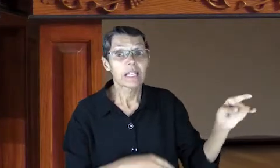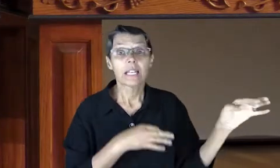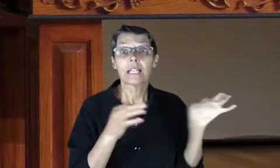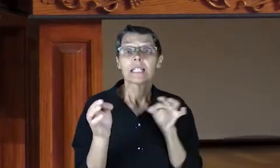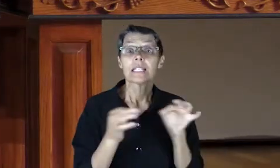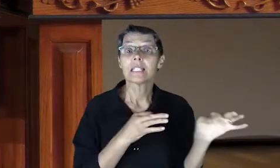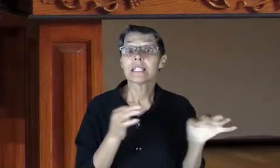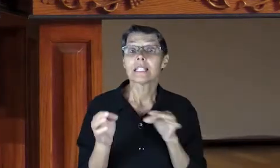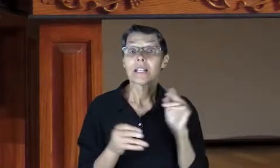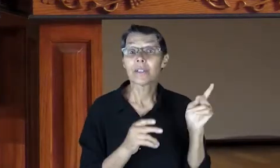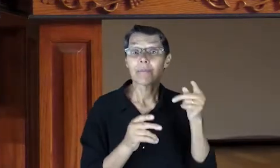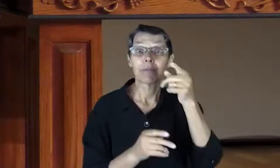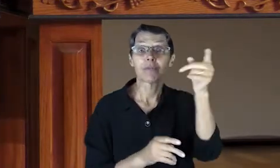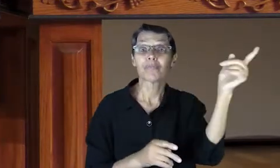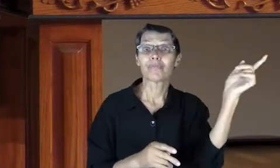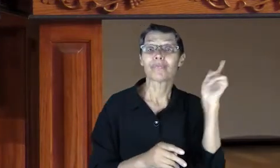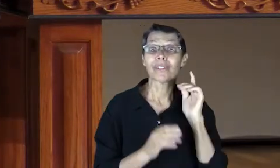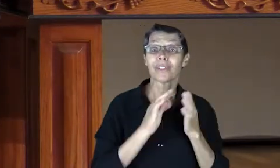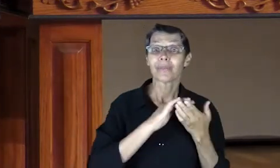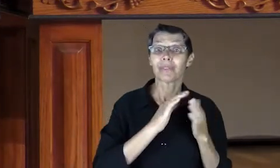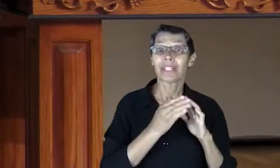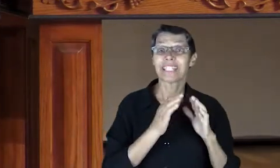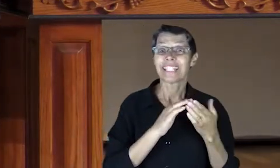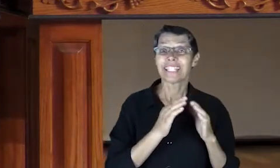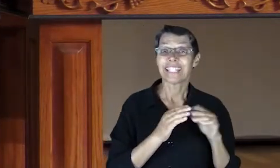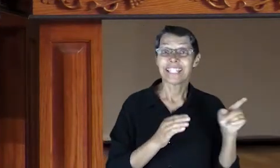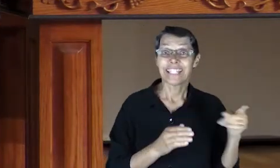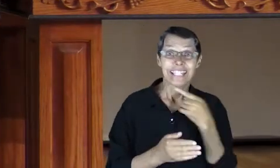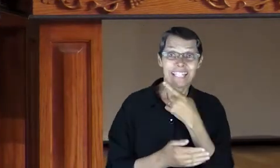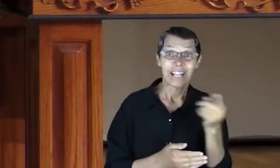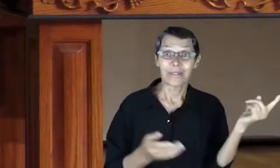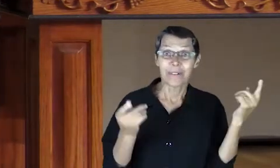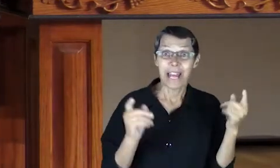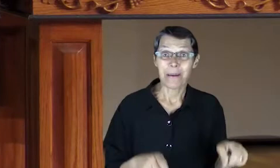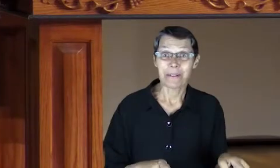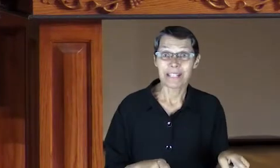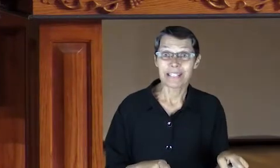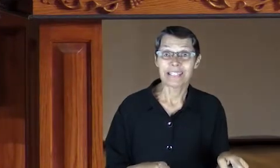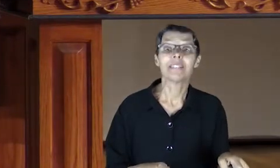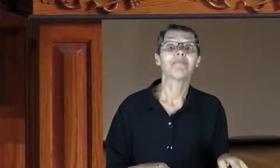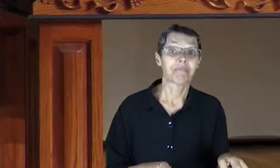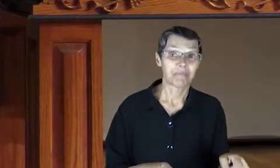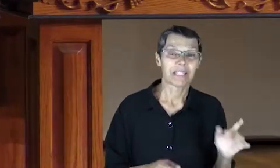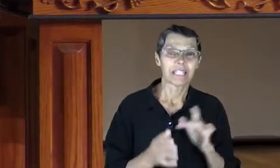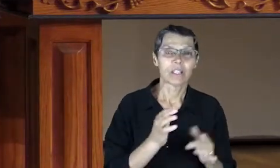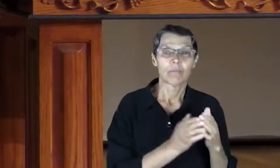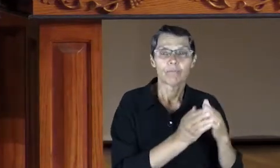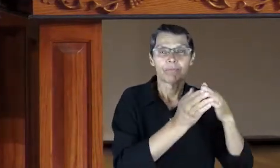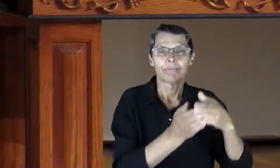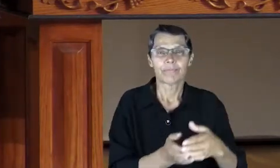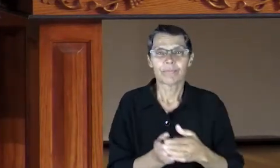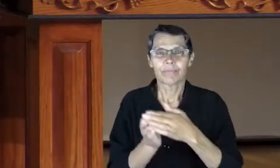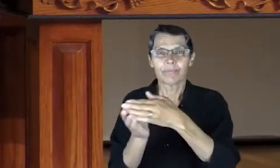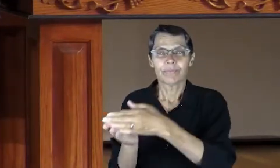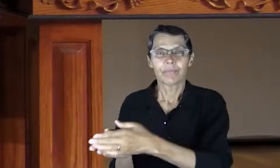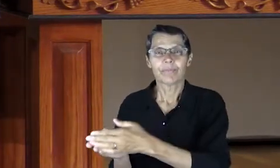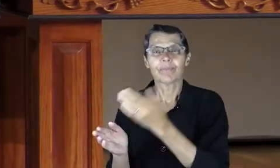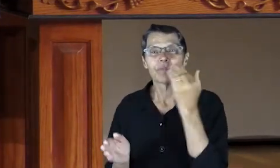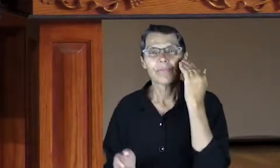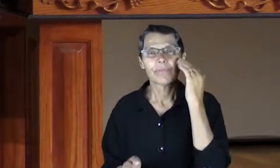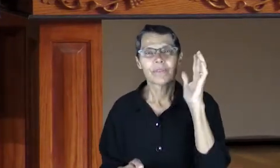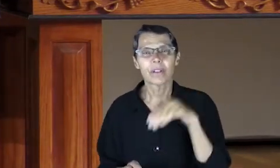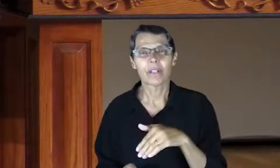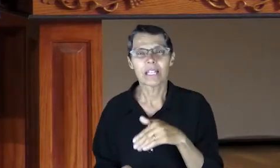he can minister to those who had cast him outside of community. He can offer them the good news. And they come back across the lake, and we know that